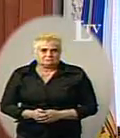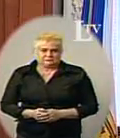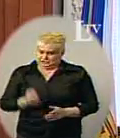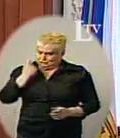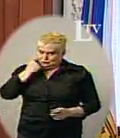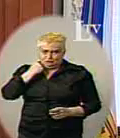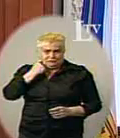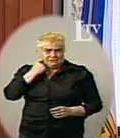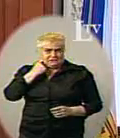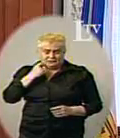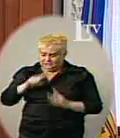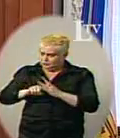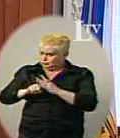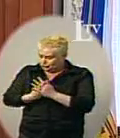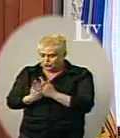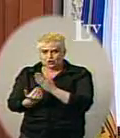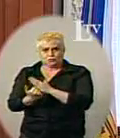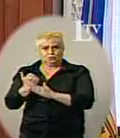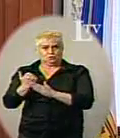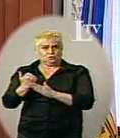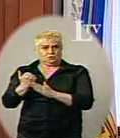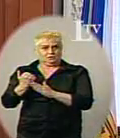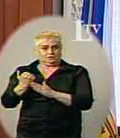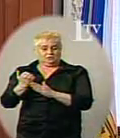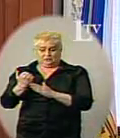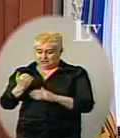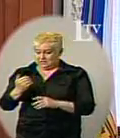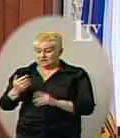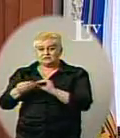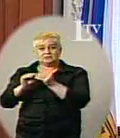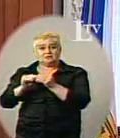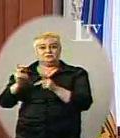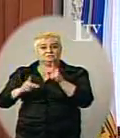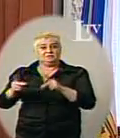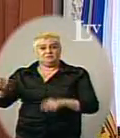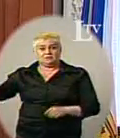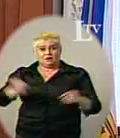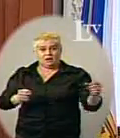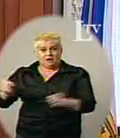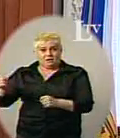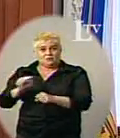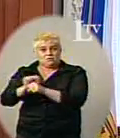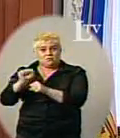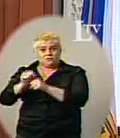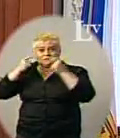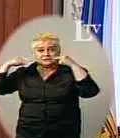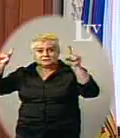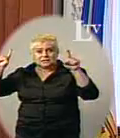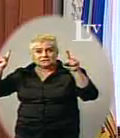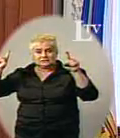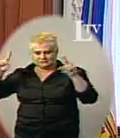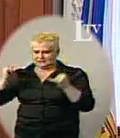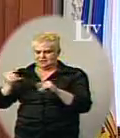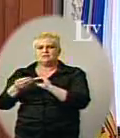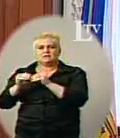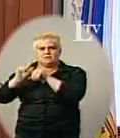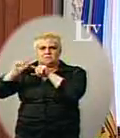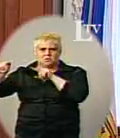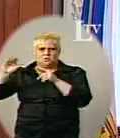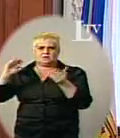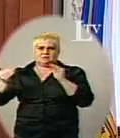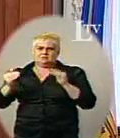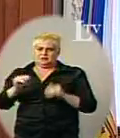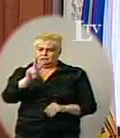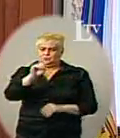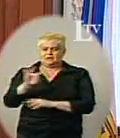corner. Employment is higher now than before the recession hit in 2008. This is great